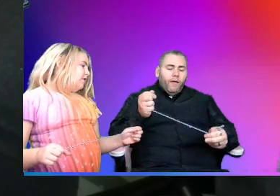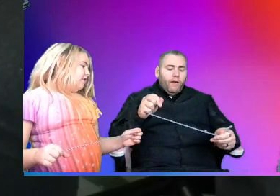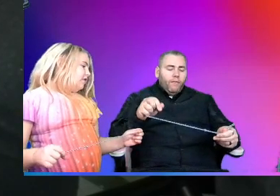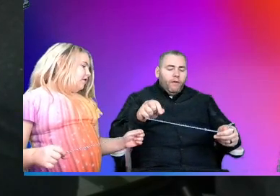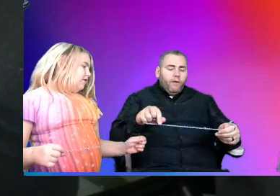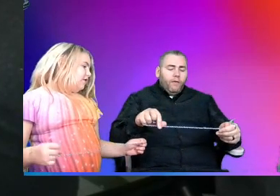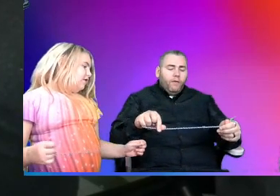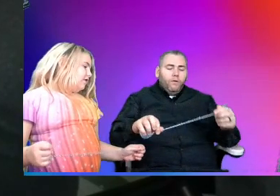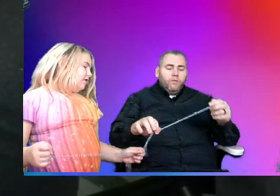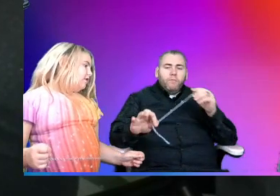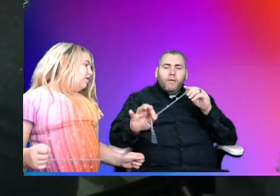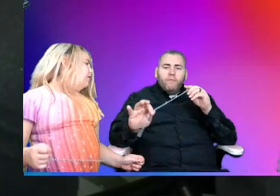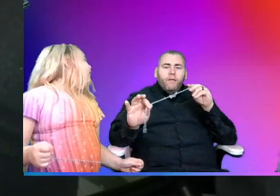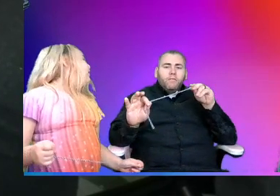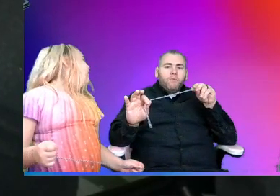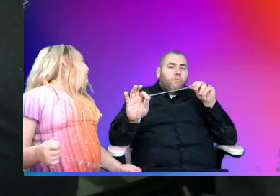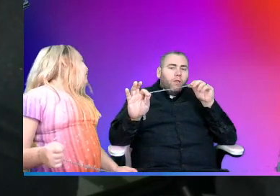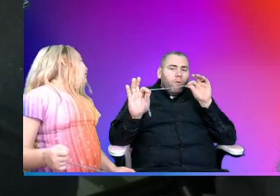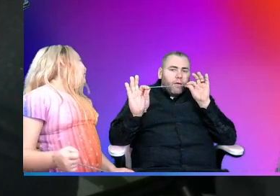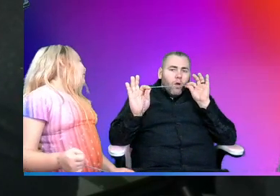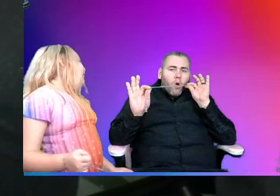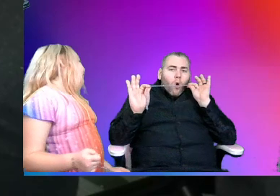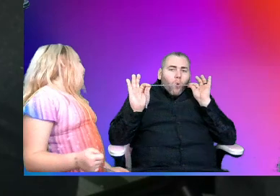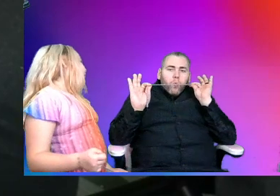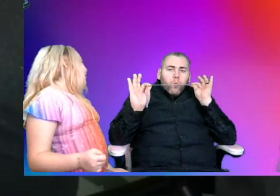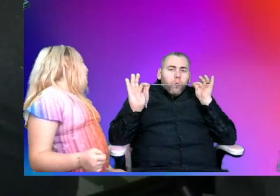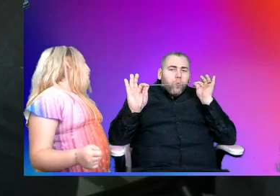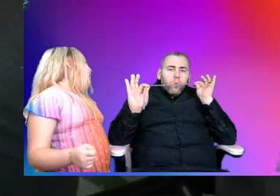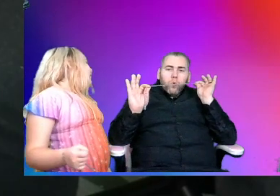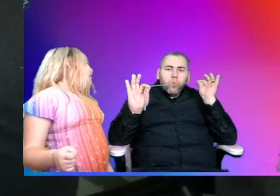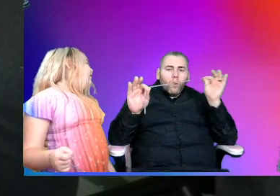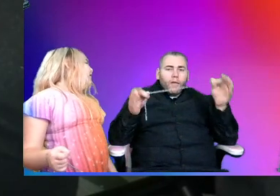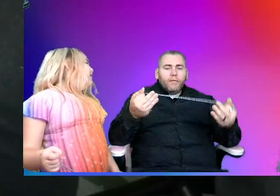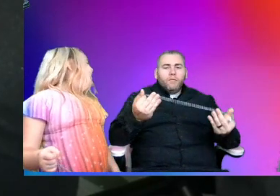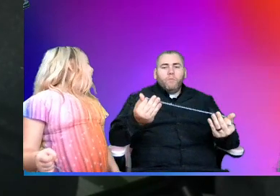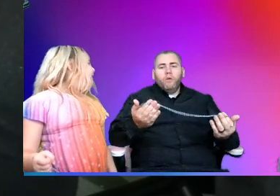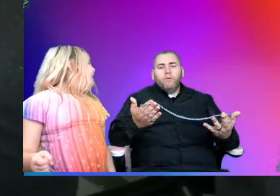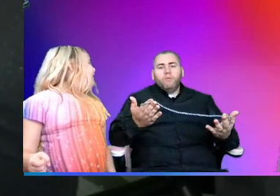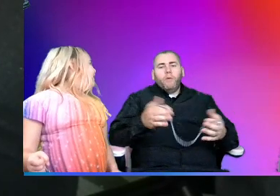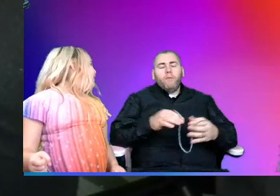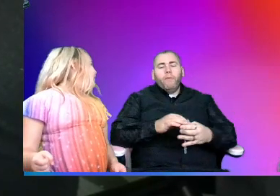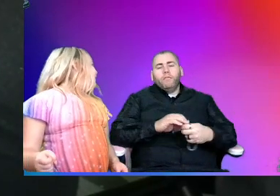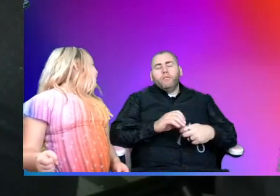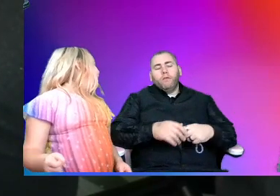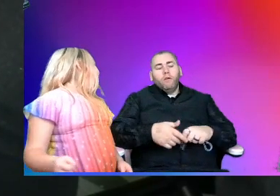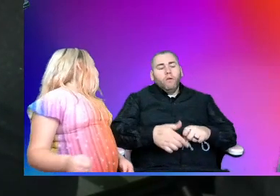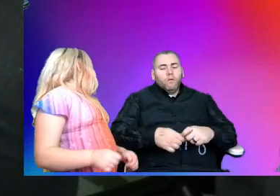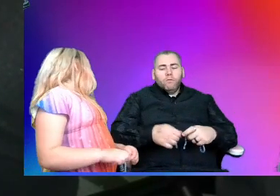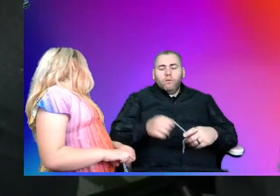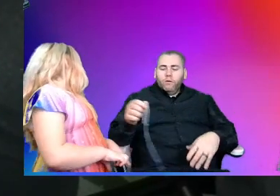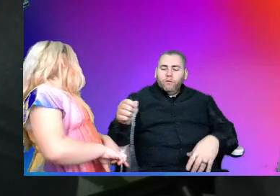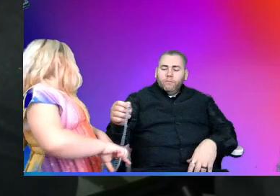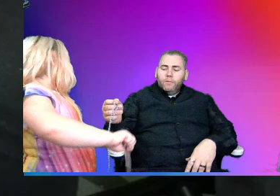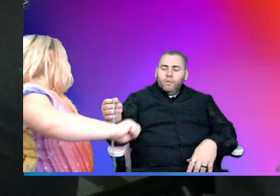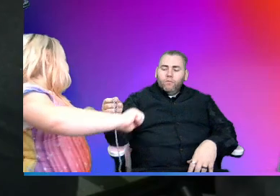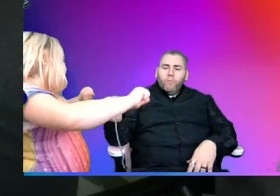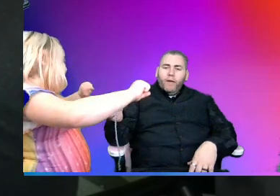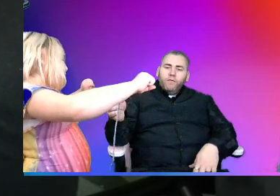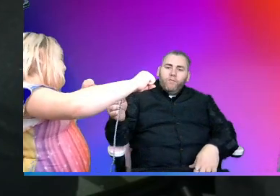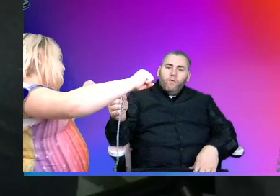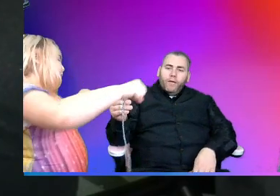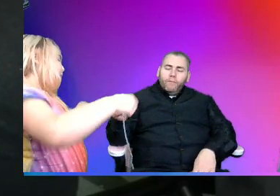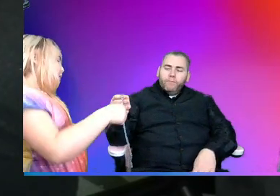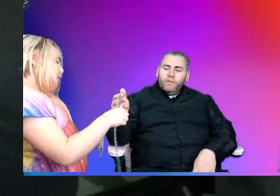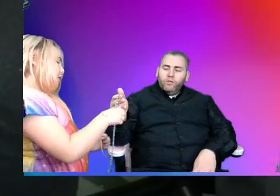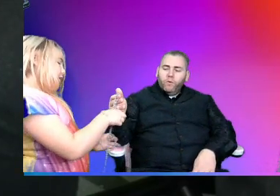have a knot on there, and then you can just make it vanish by blowing, and it disappears by magic. So, there you go. Little rope